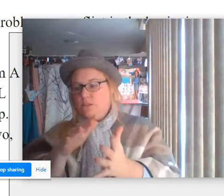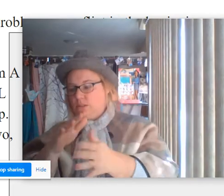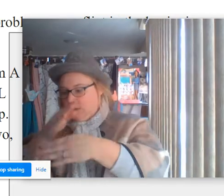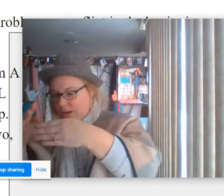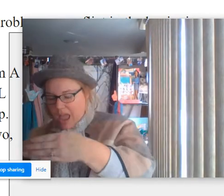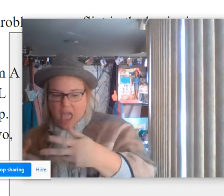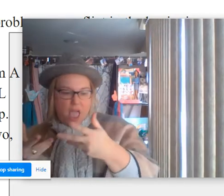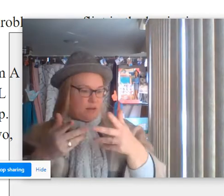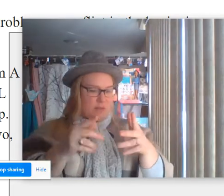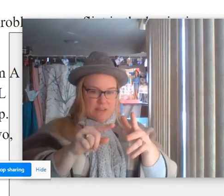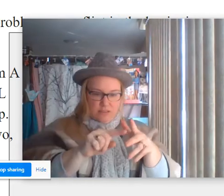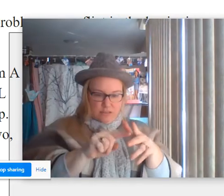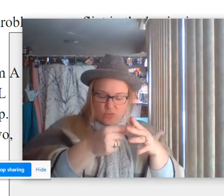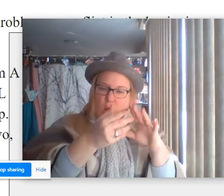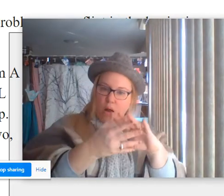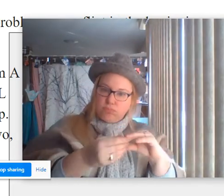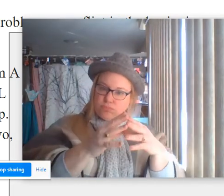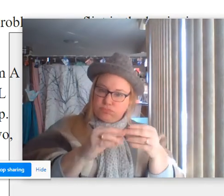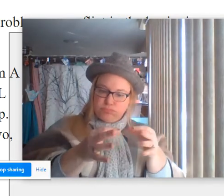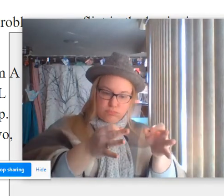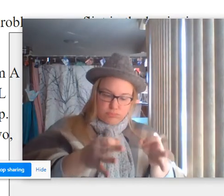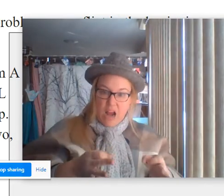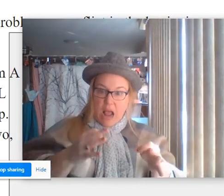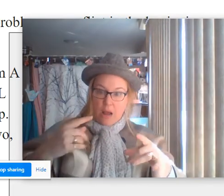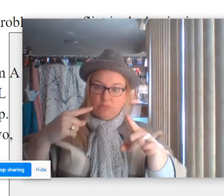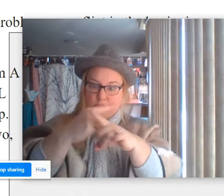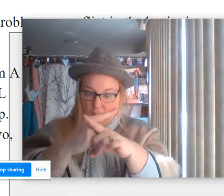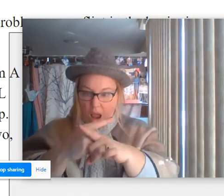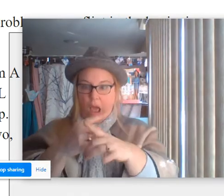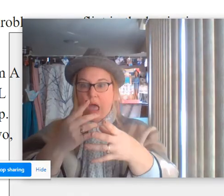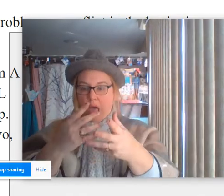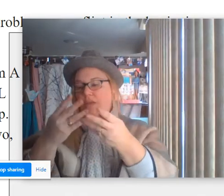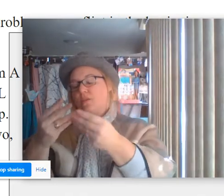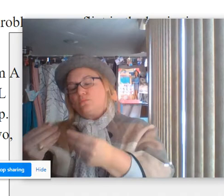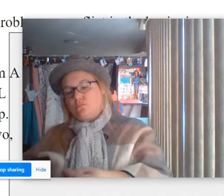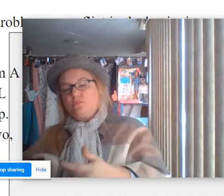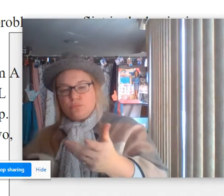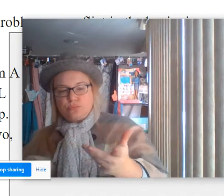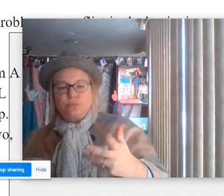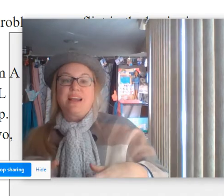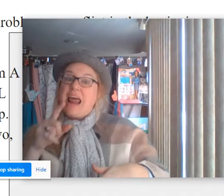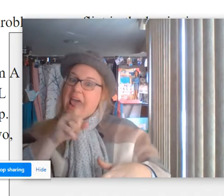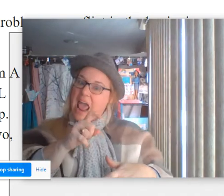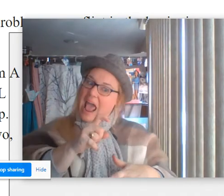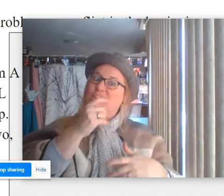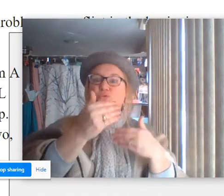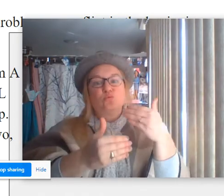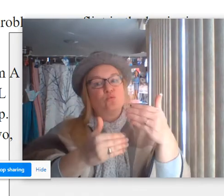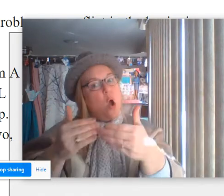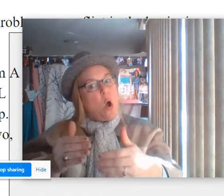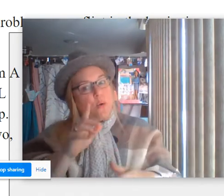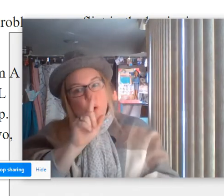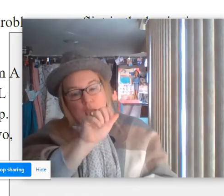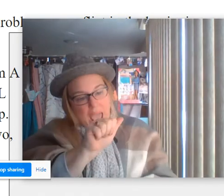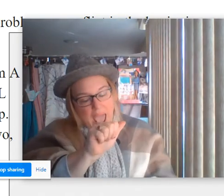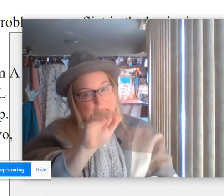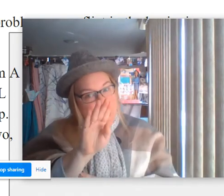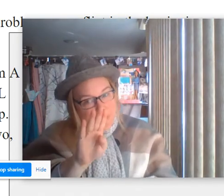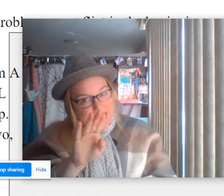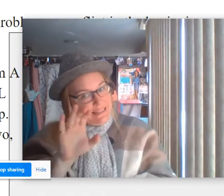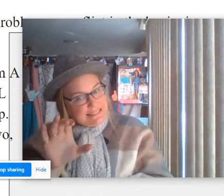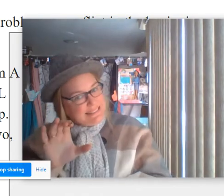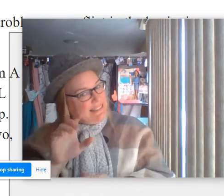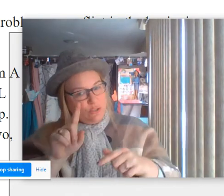and finish up with a resolution, okay? Number three, it's got to go in order. It's got to go in order from A to B to C. You cannot skip